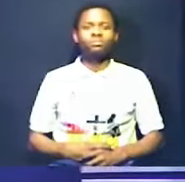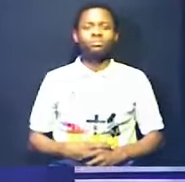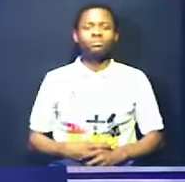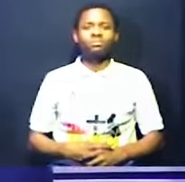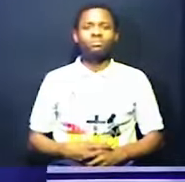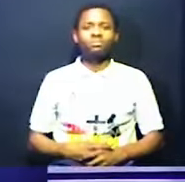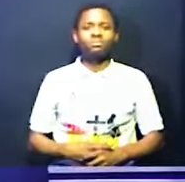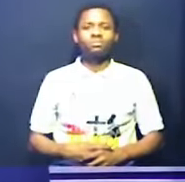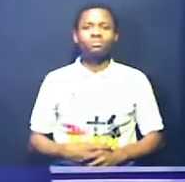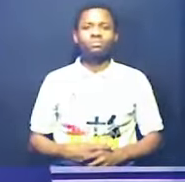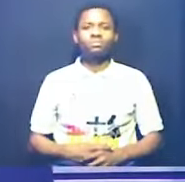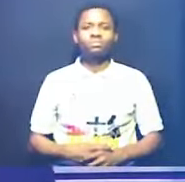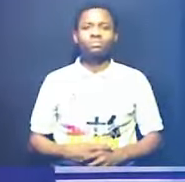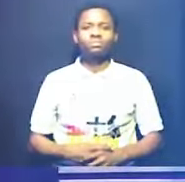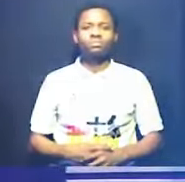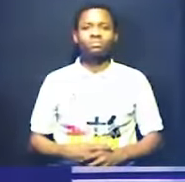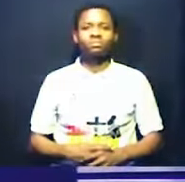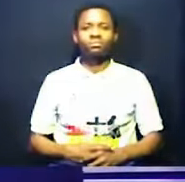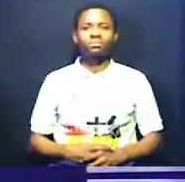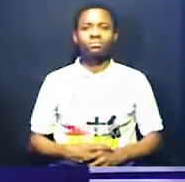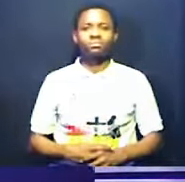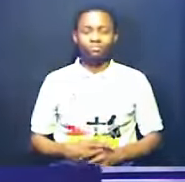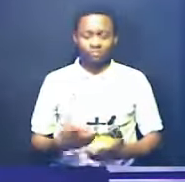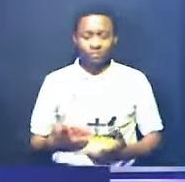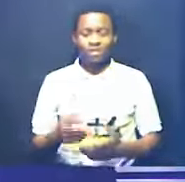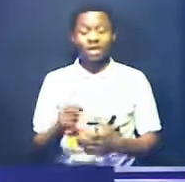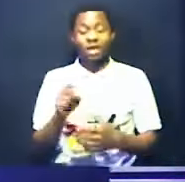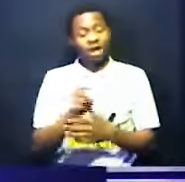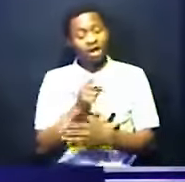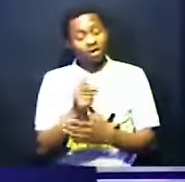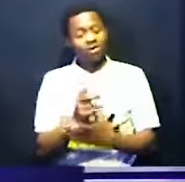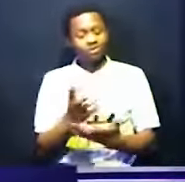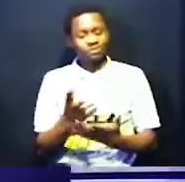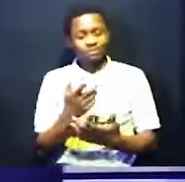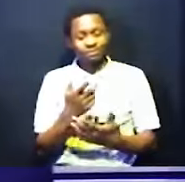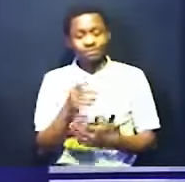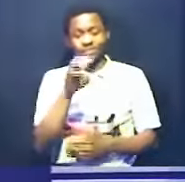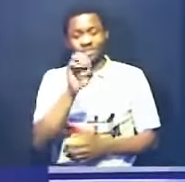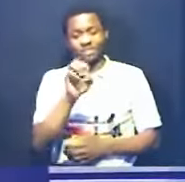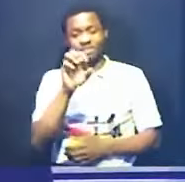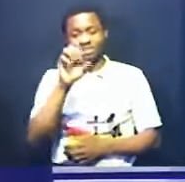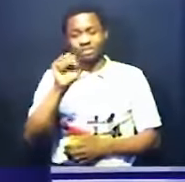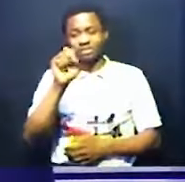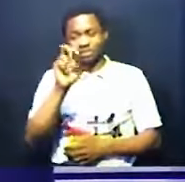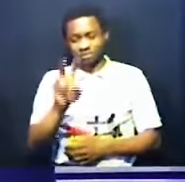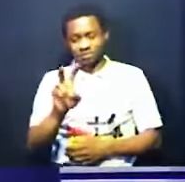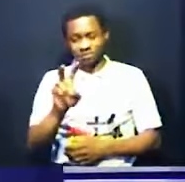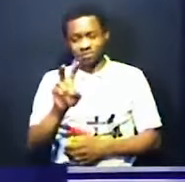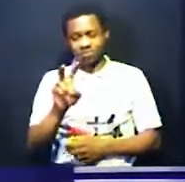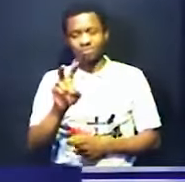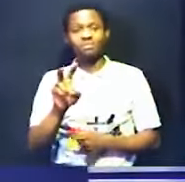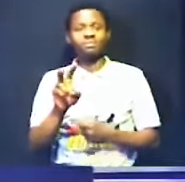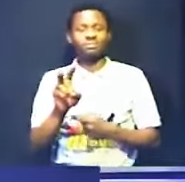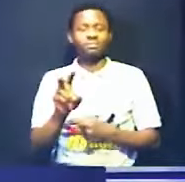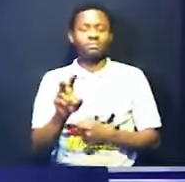Absalom echire. From the ESV, English Standard